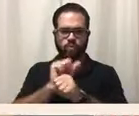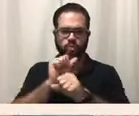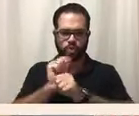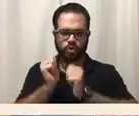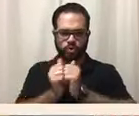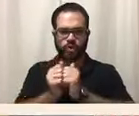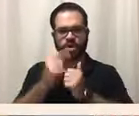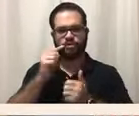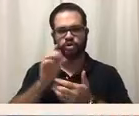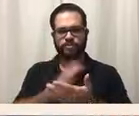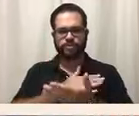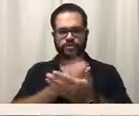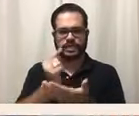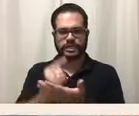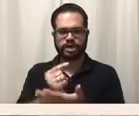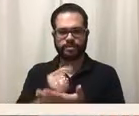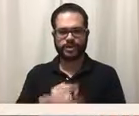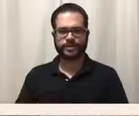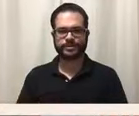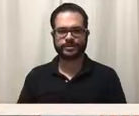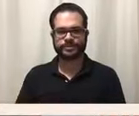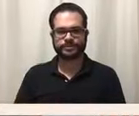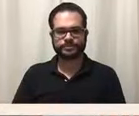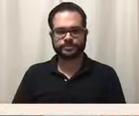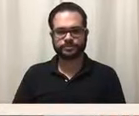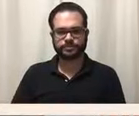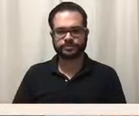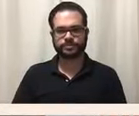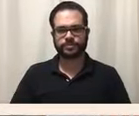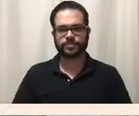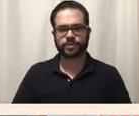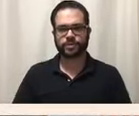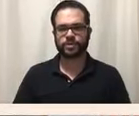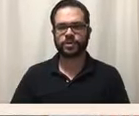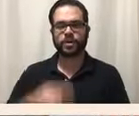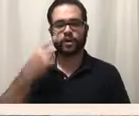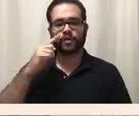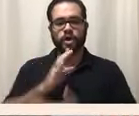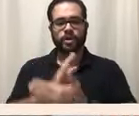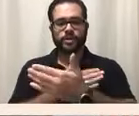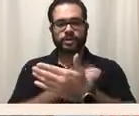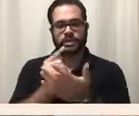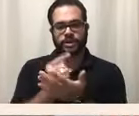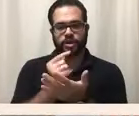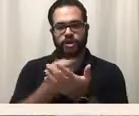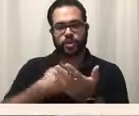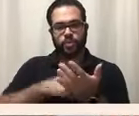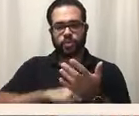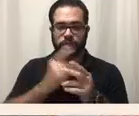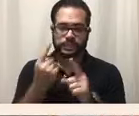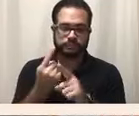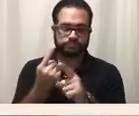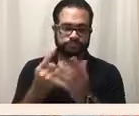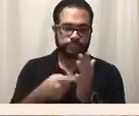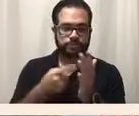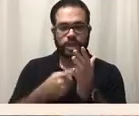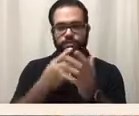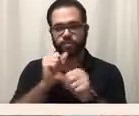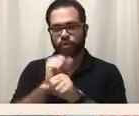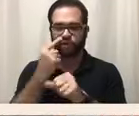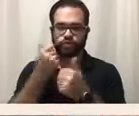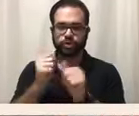therapy. In music therapy, we often work to improve speech, language, communication,